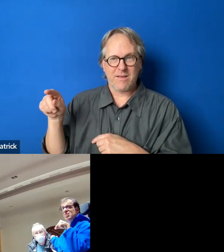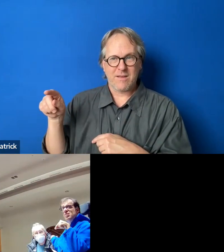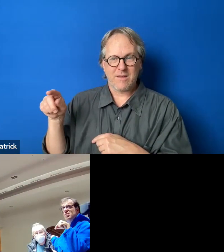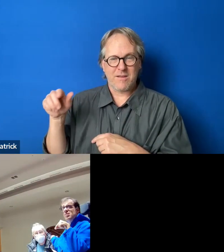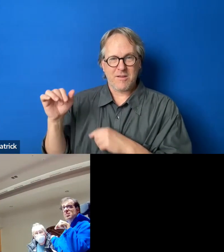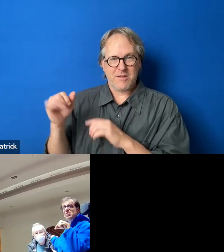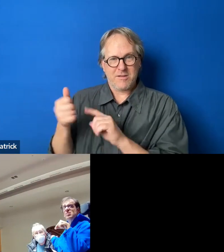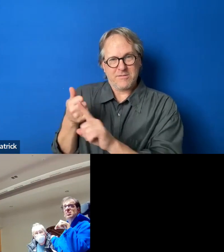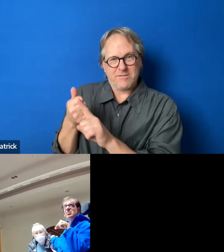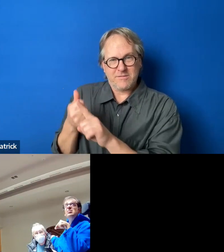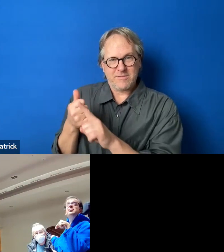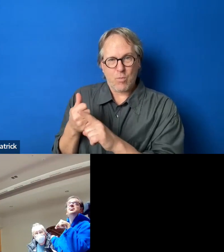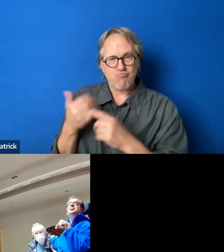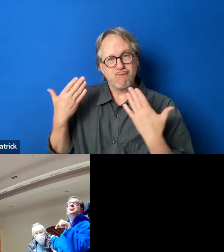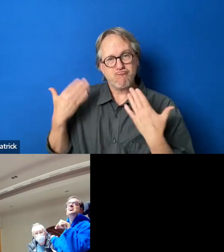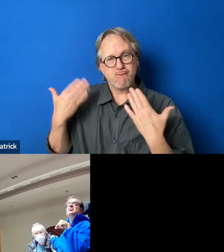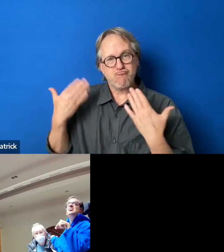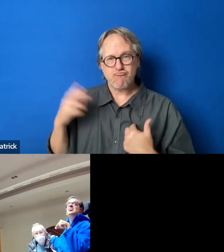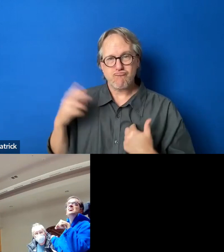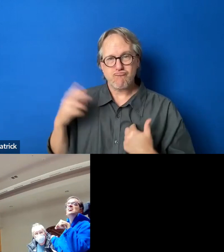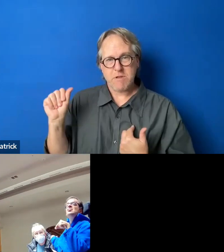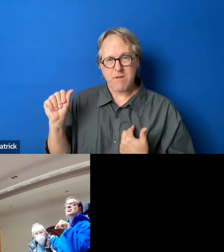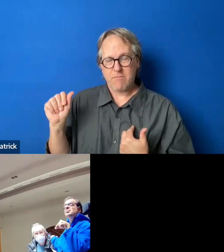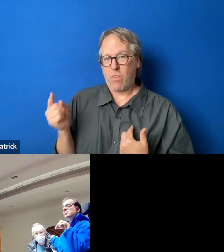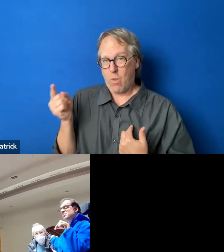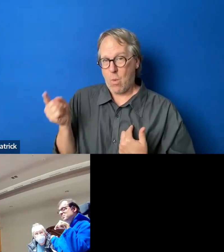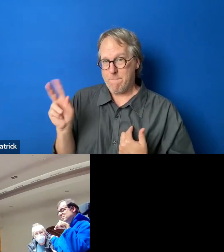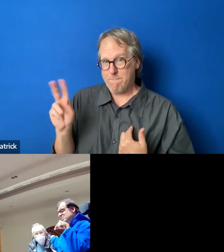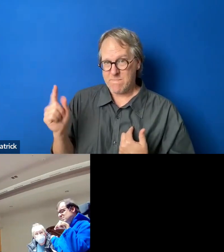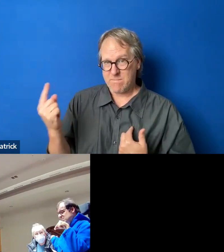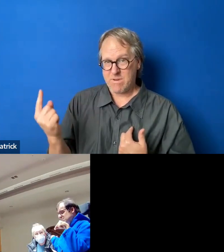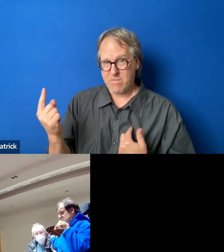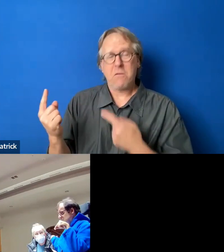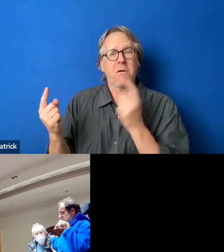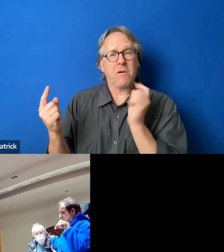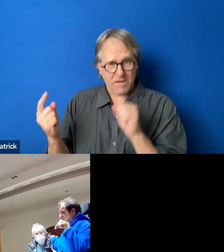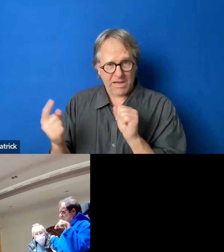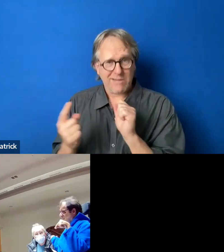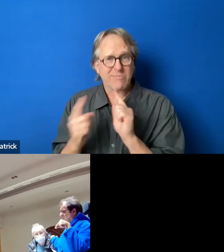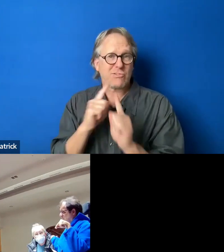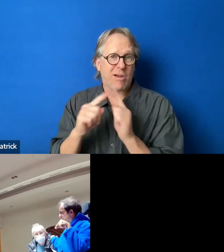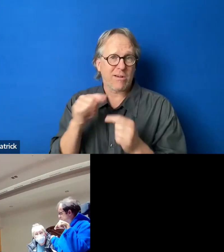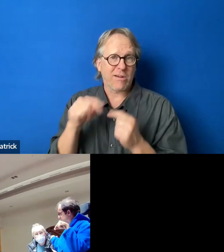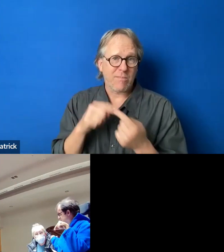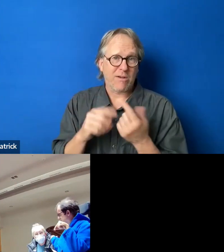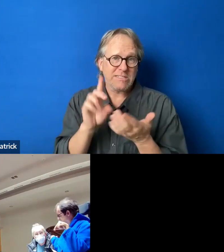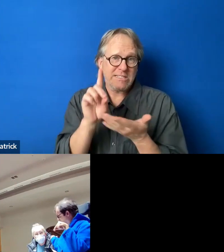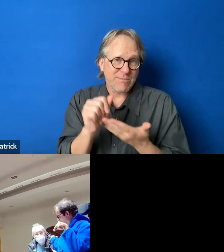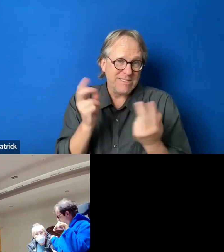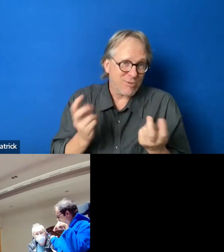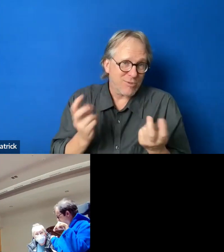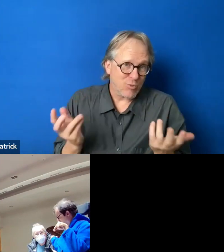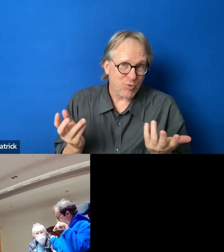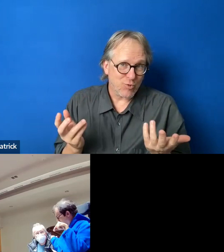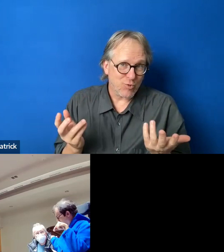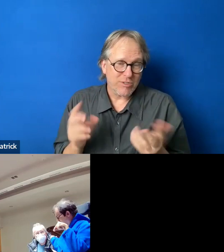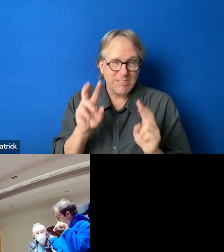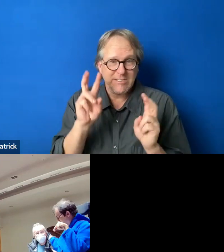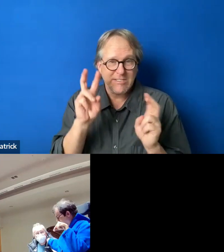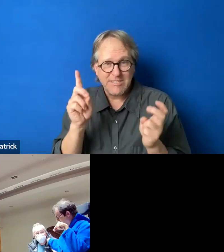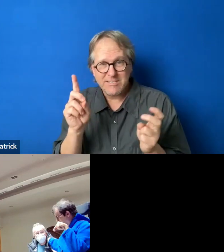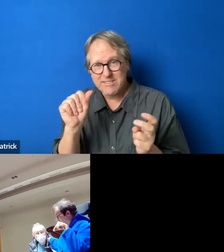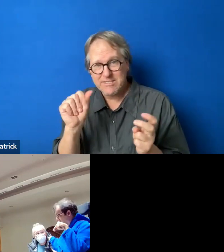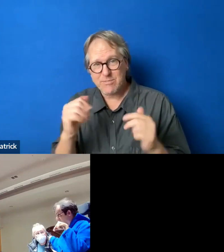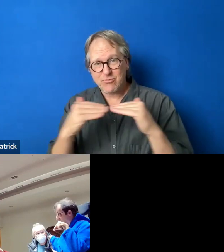identifying as disabled, you know, can also talk about disability and disability justice